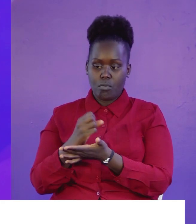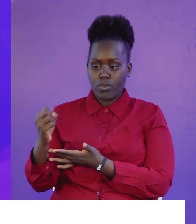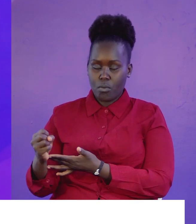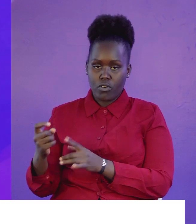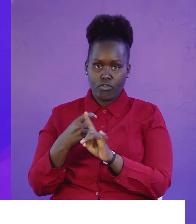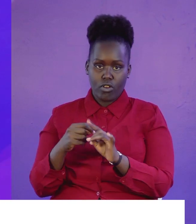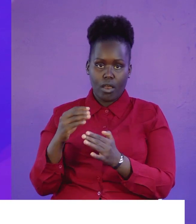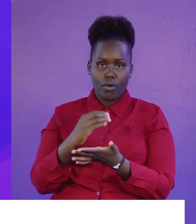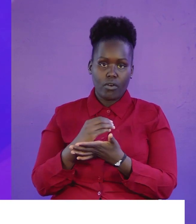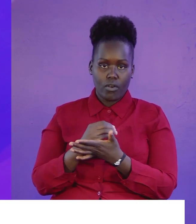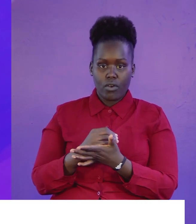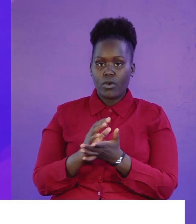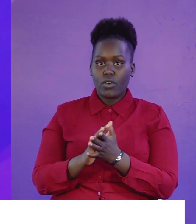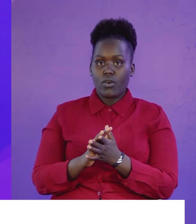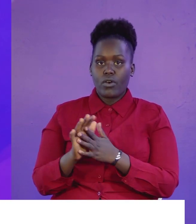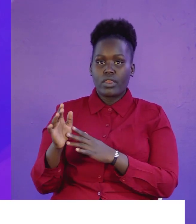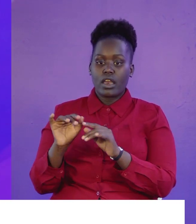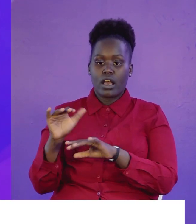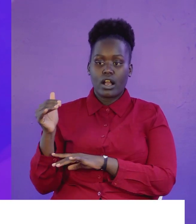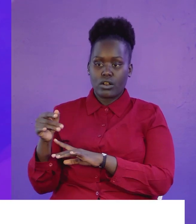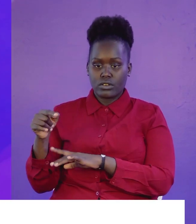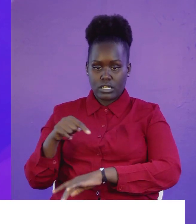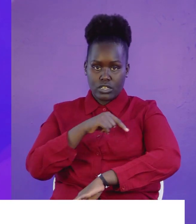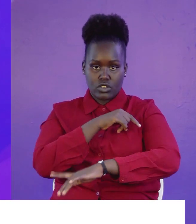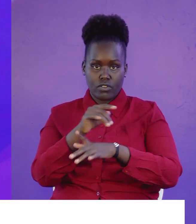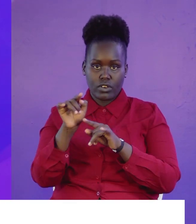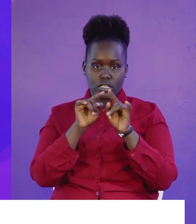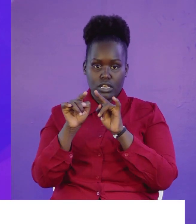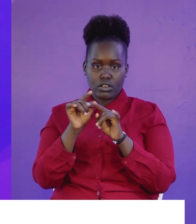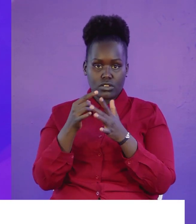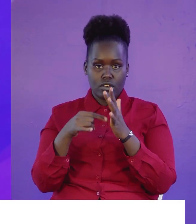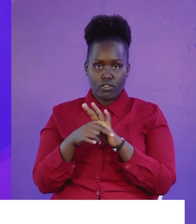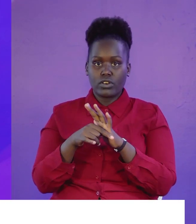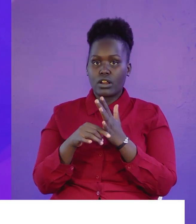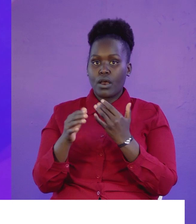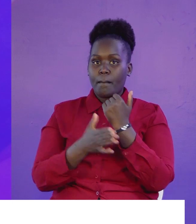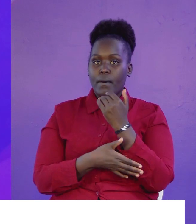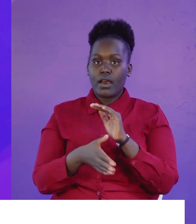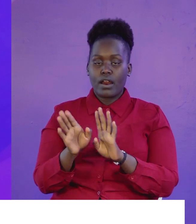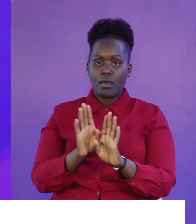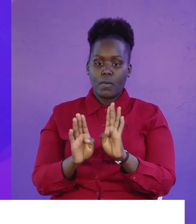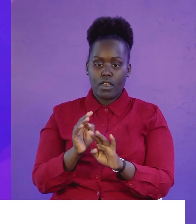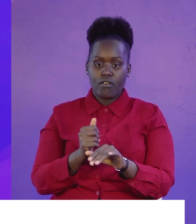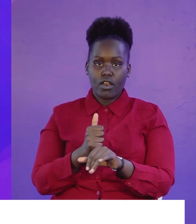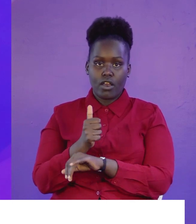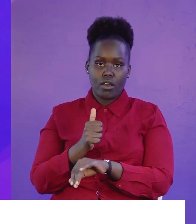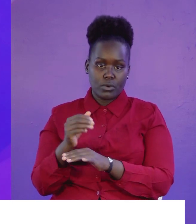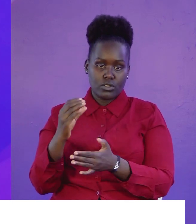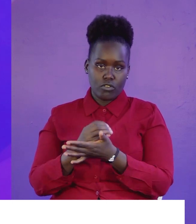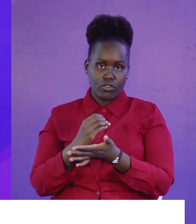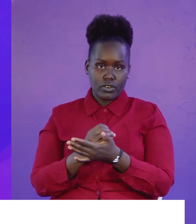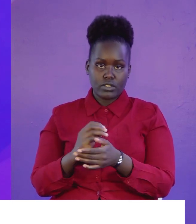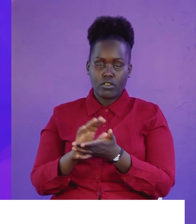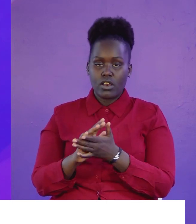office. The embattled county chief is accused of gross misconduct, abuse of office, corruption,